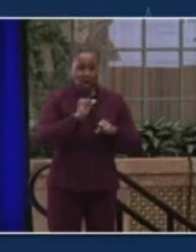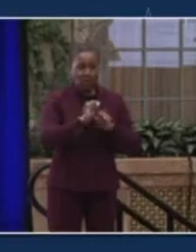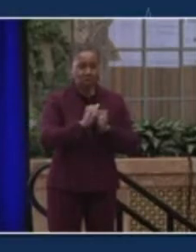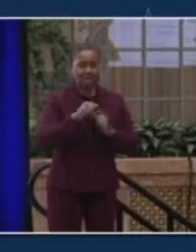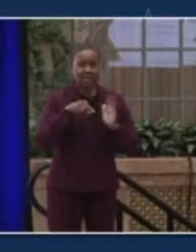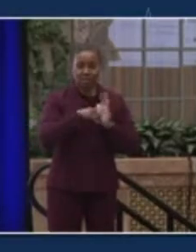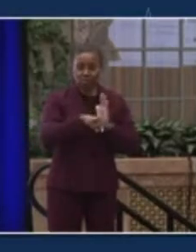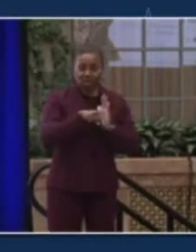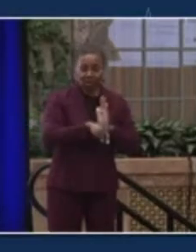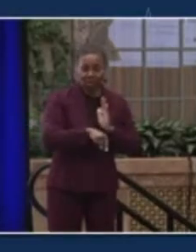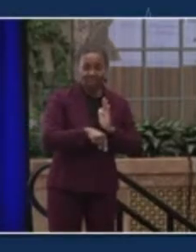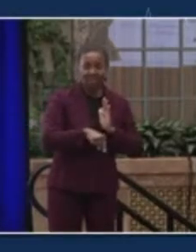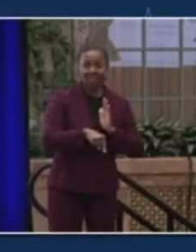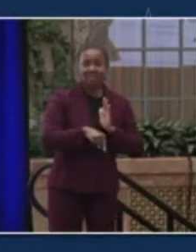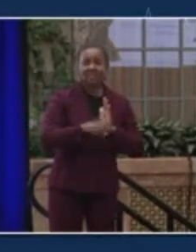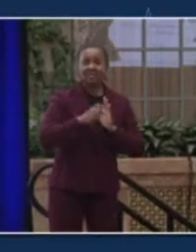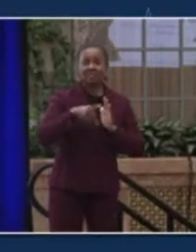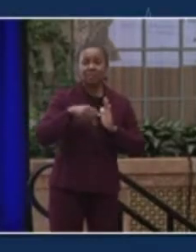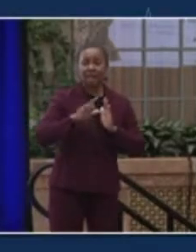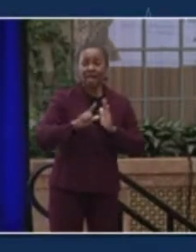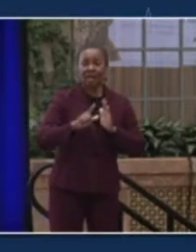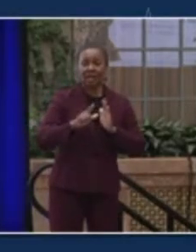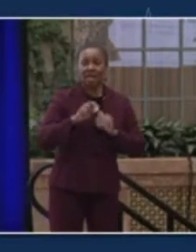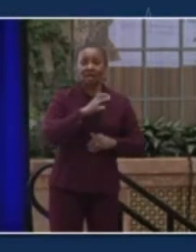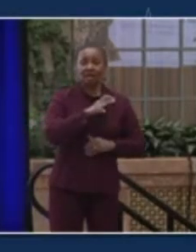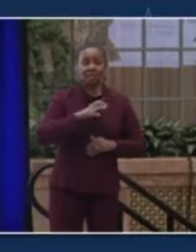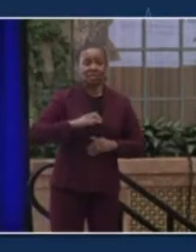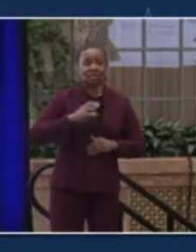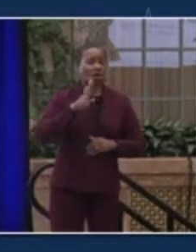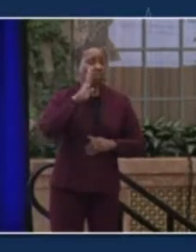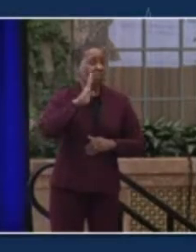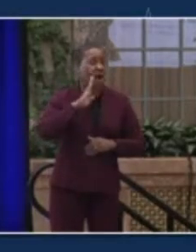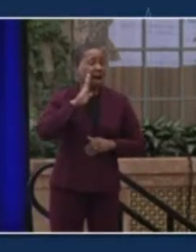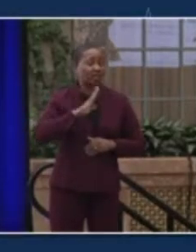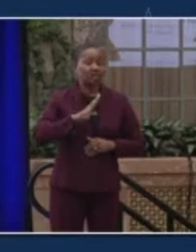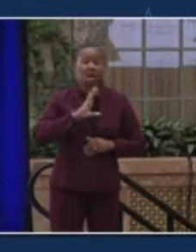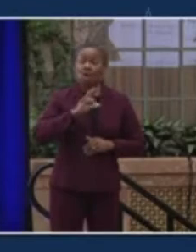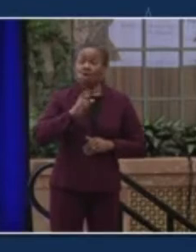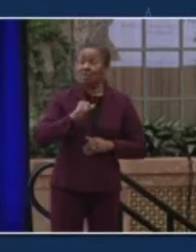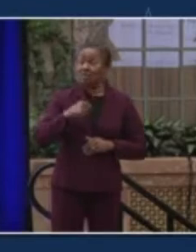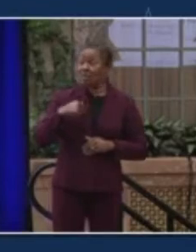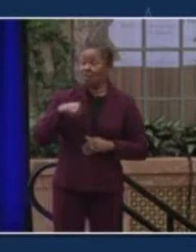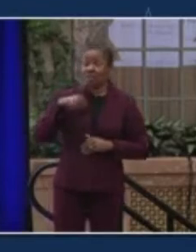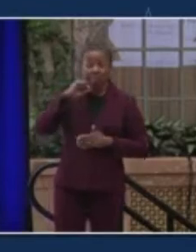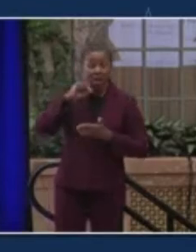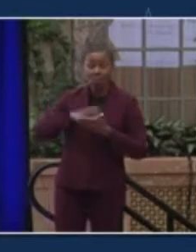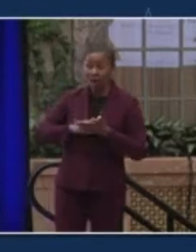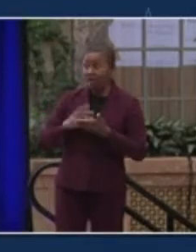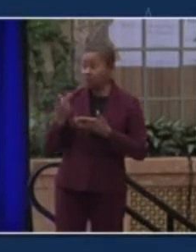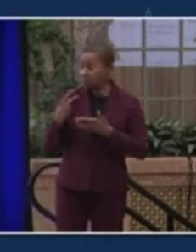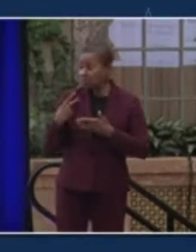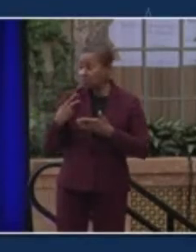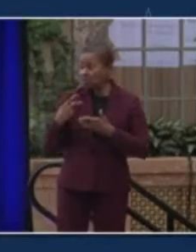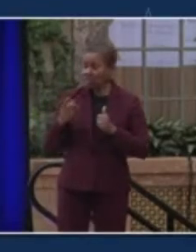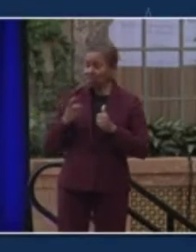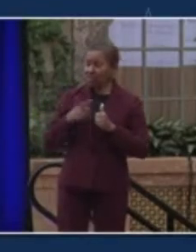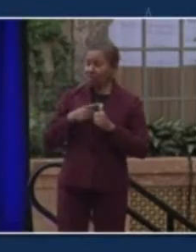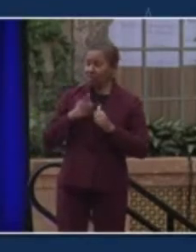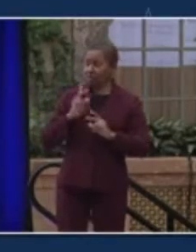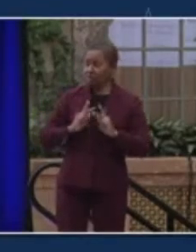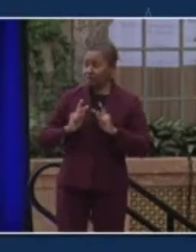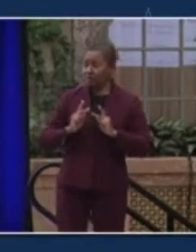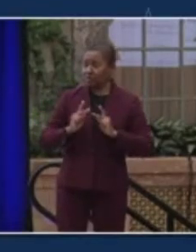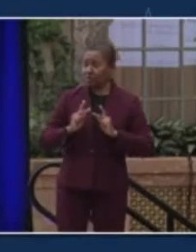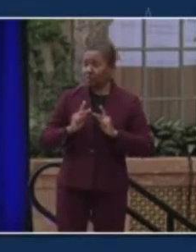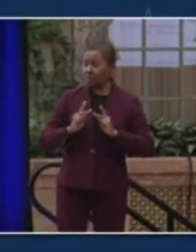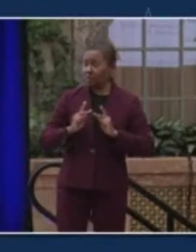Springfield, CPL Commissioner Chris Brown. Chris, by the way, my wife and I were the very first ones